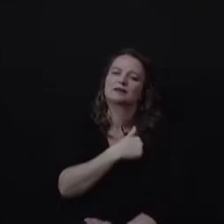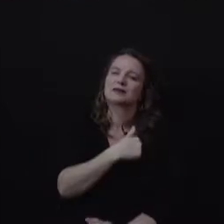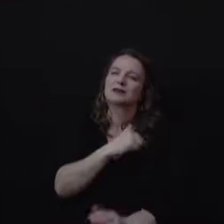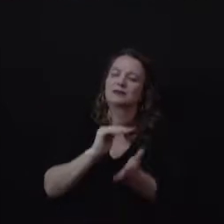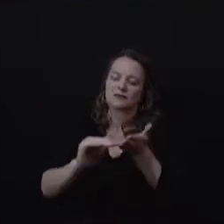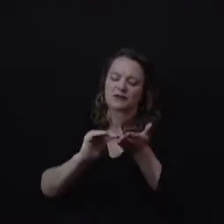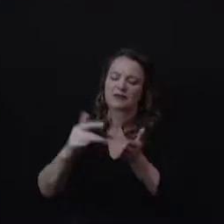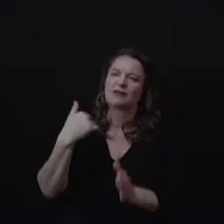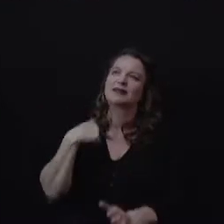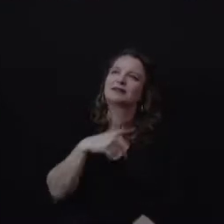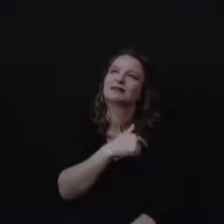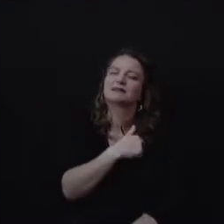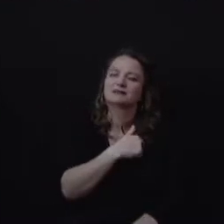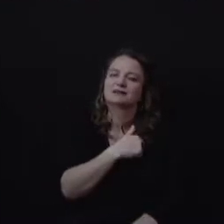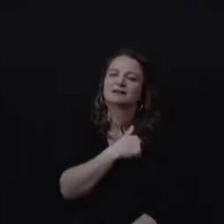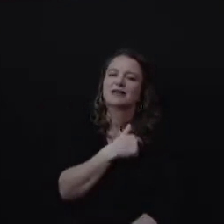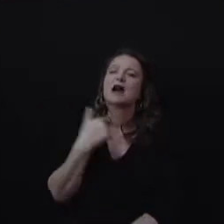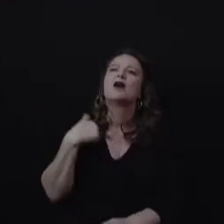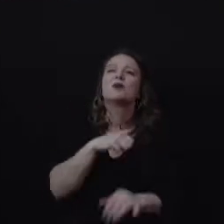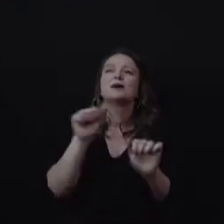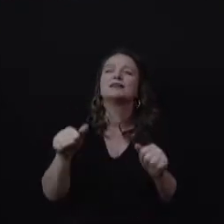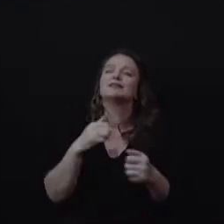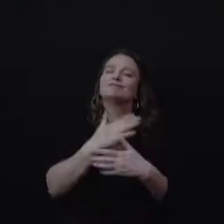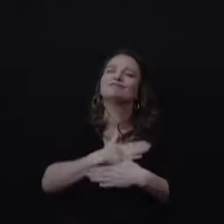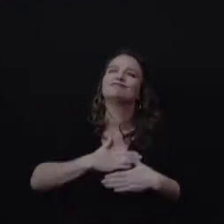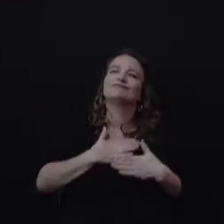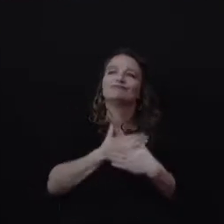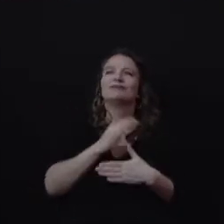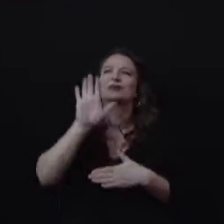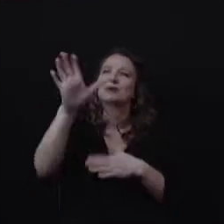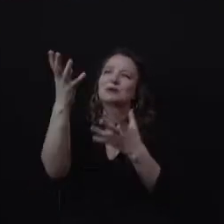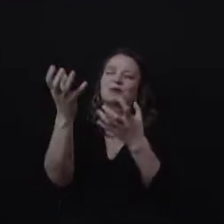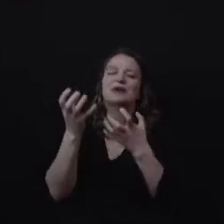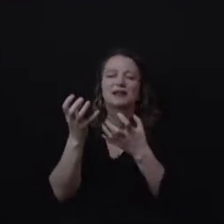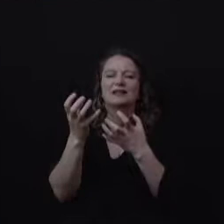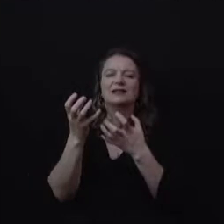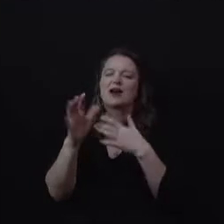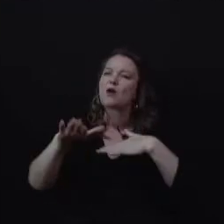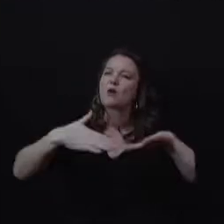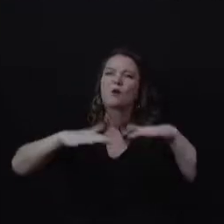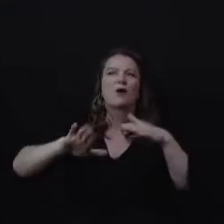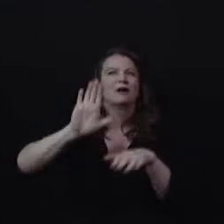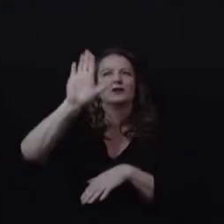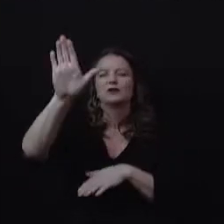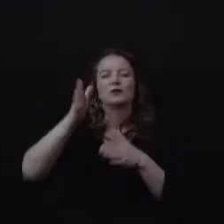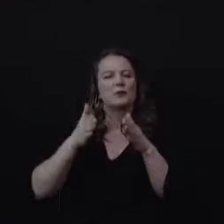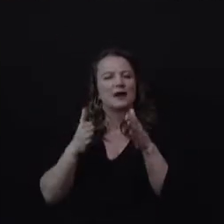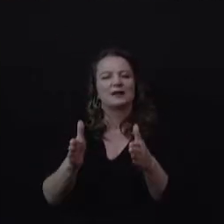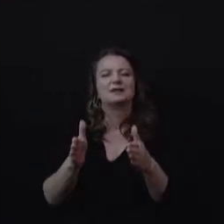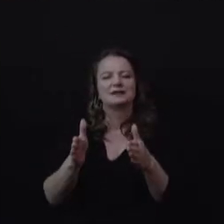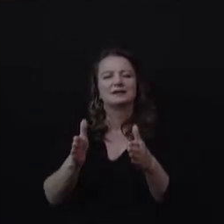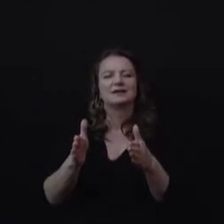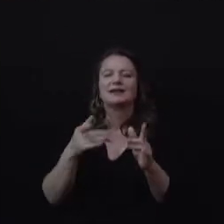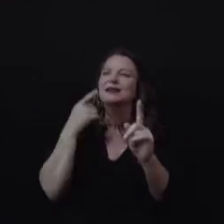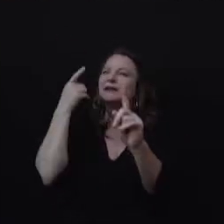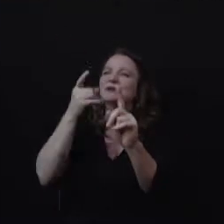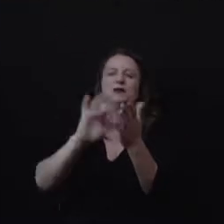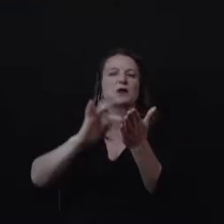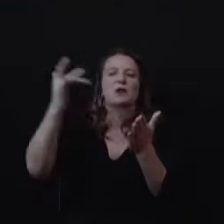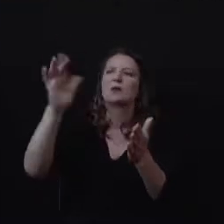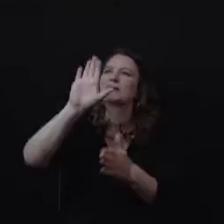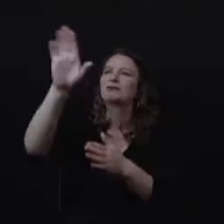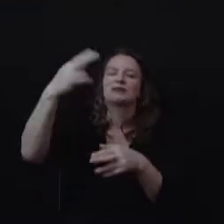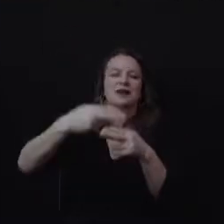us, that we may delight in your will and walk in your ways to the glory of your